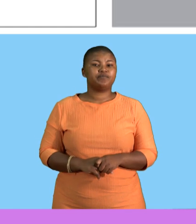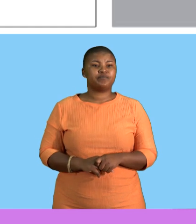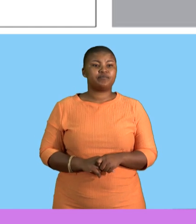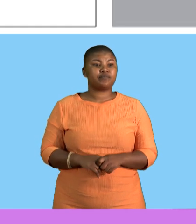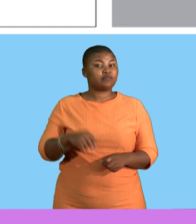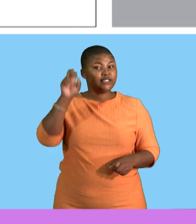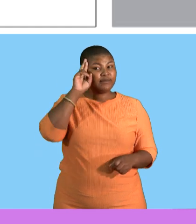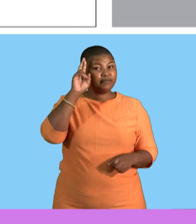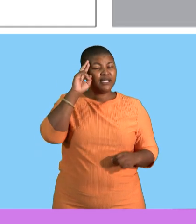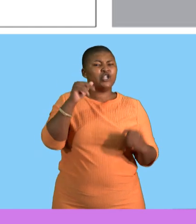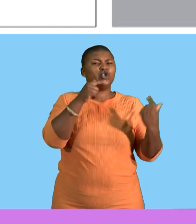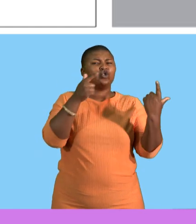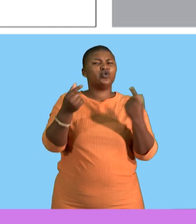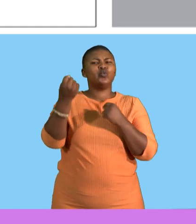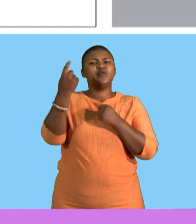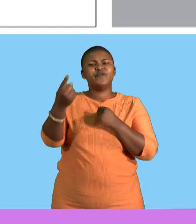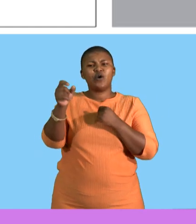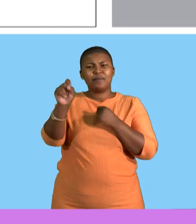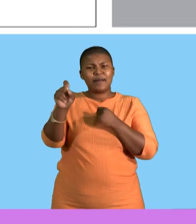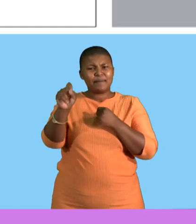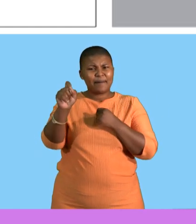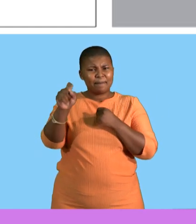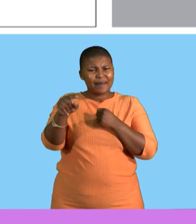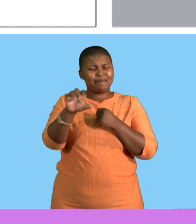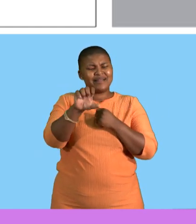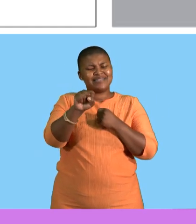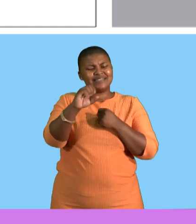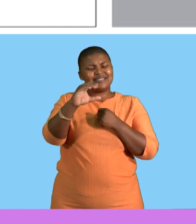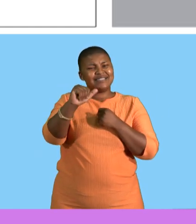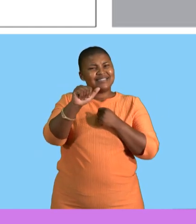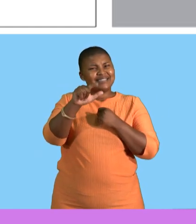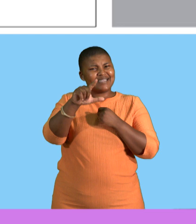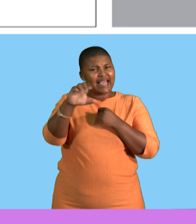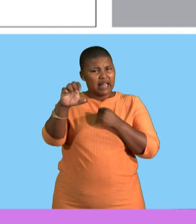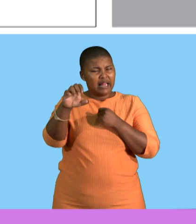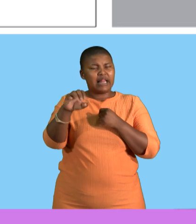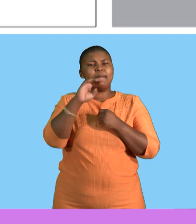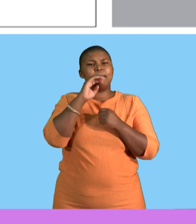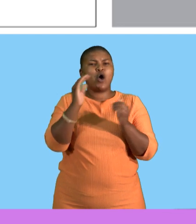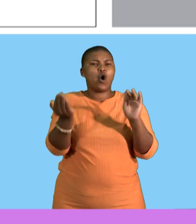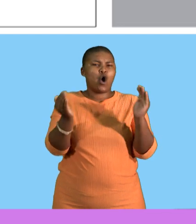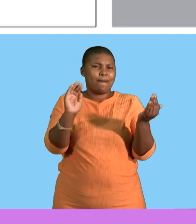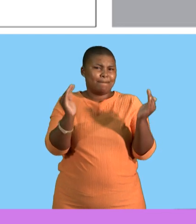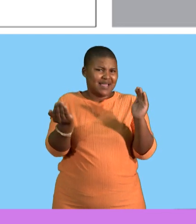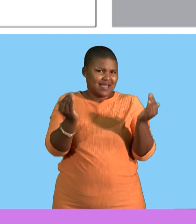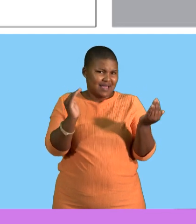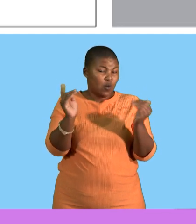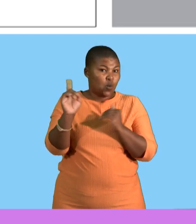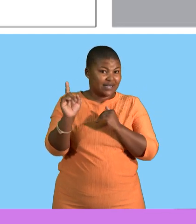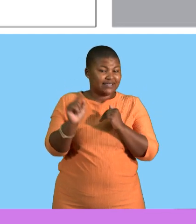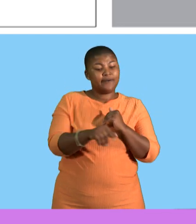scale, it is a comparison between the map